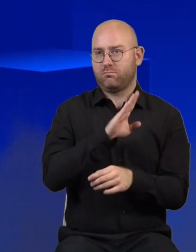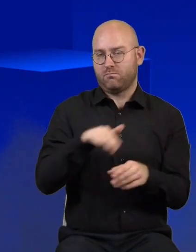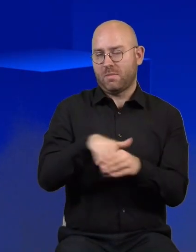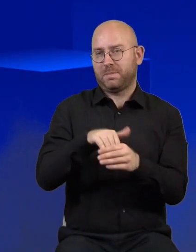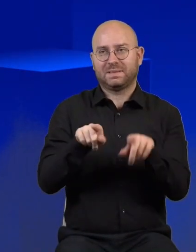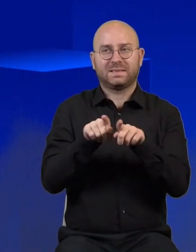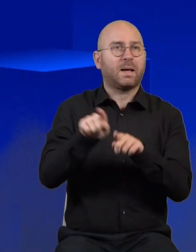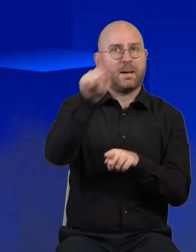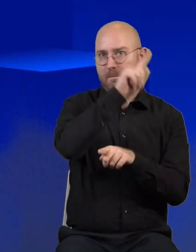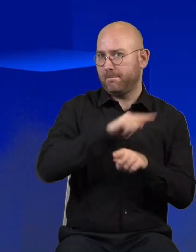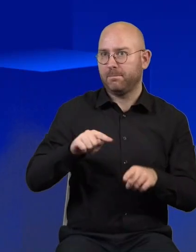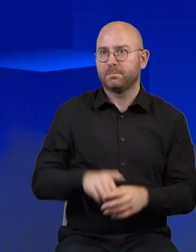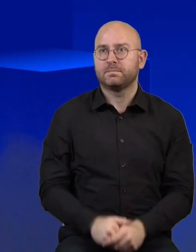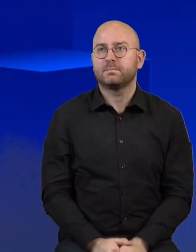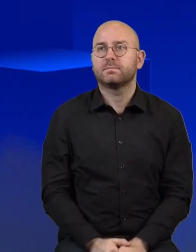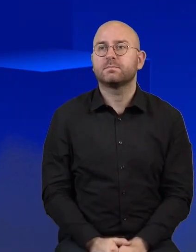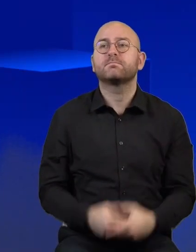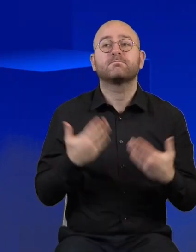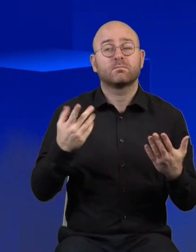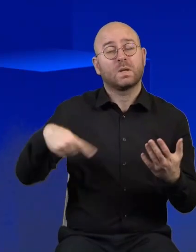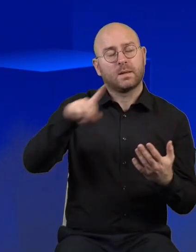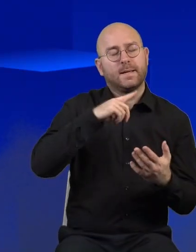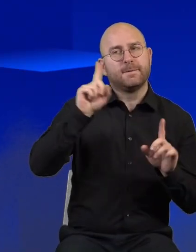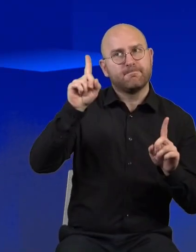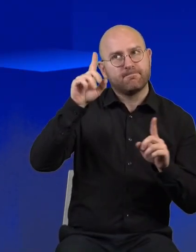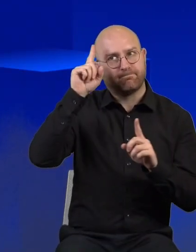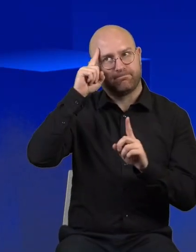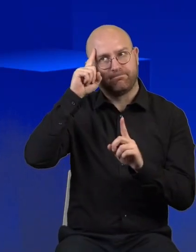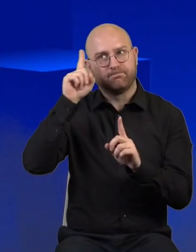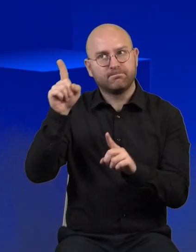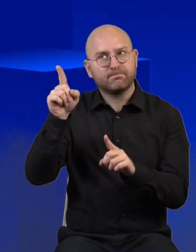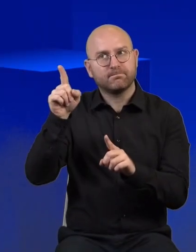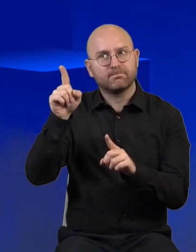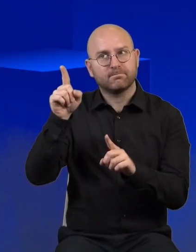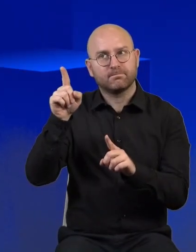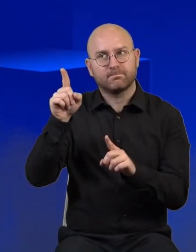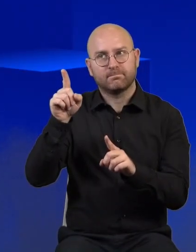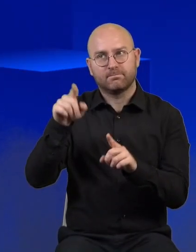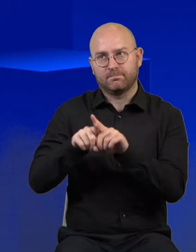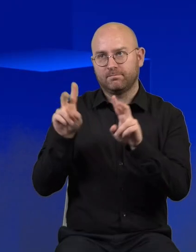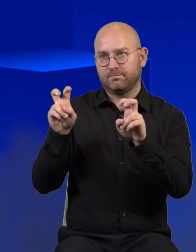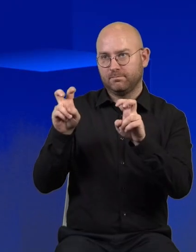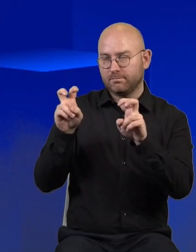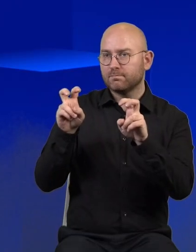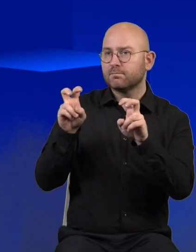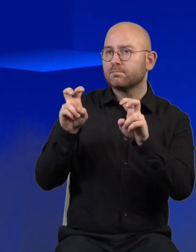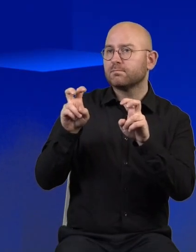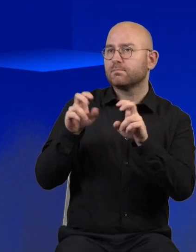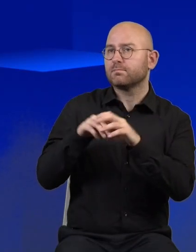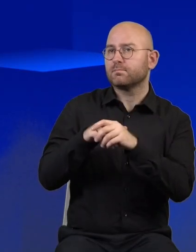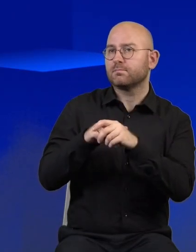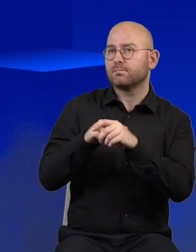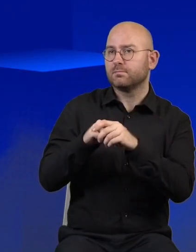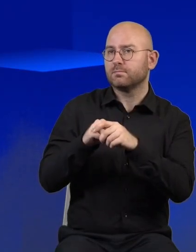Connecting Europe facility and right now also RRF, who invests from the side of the